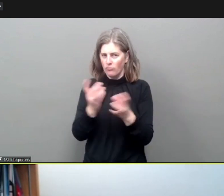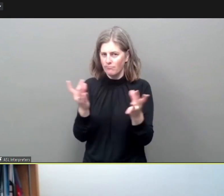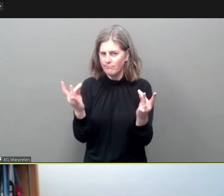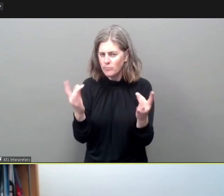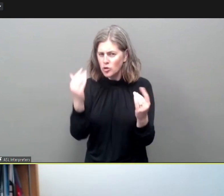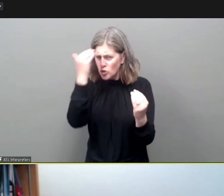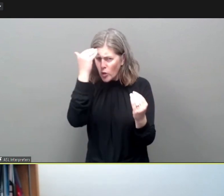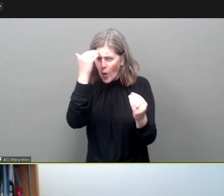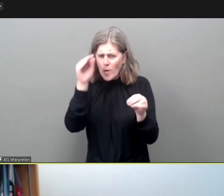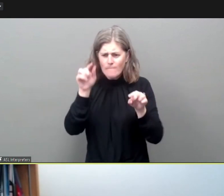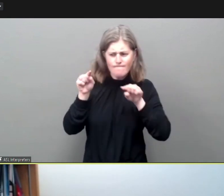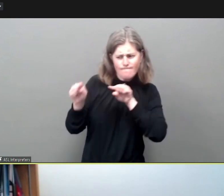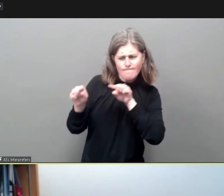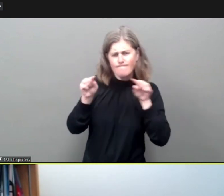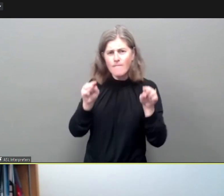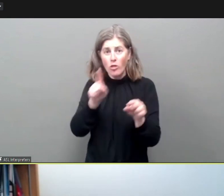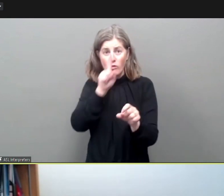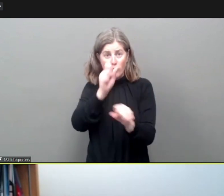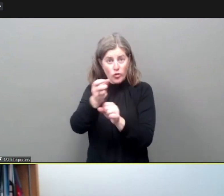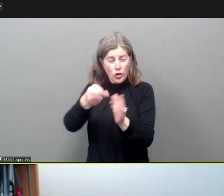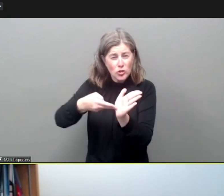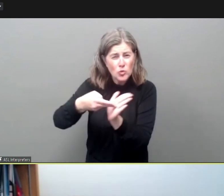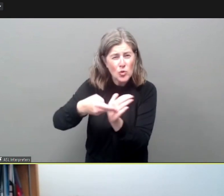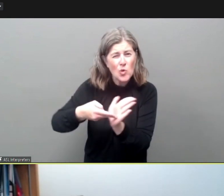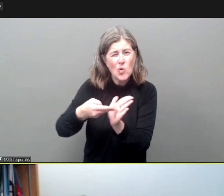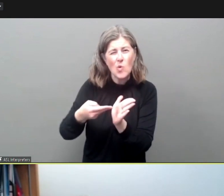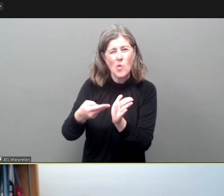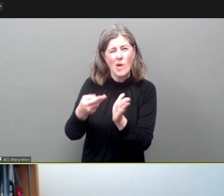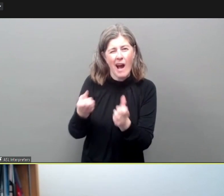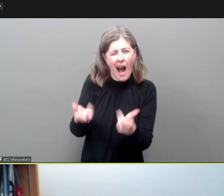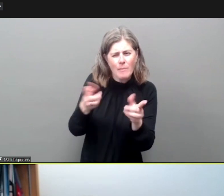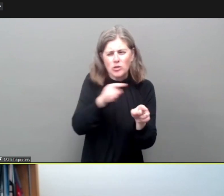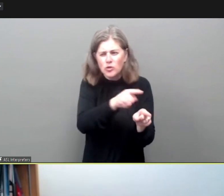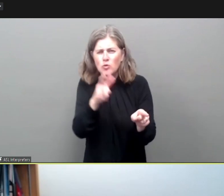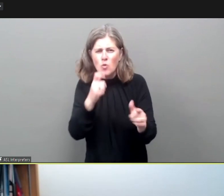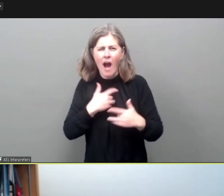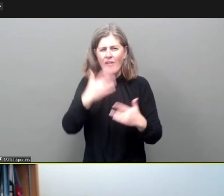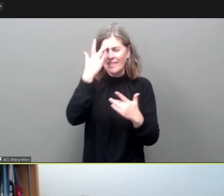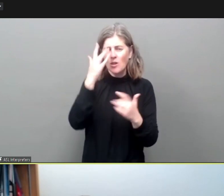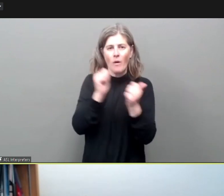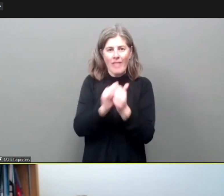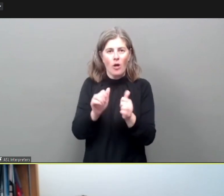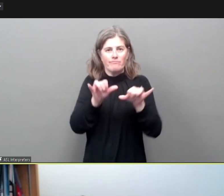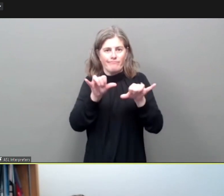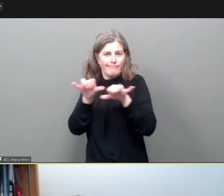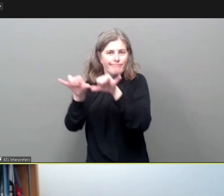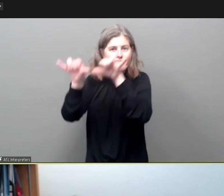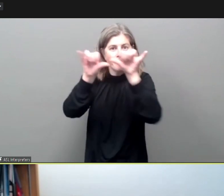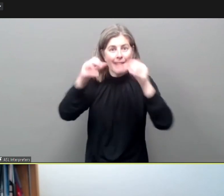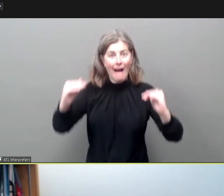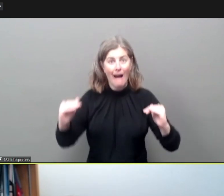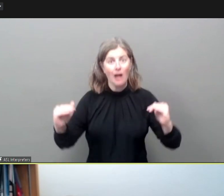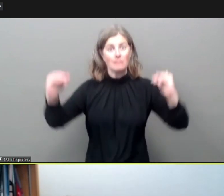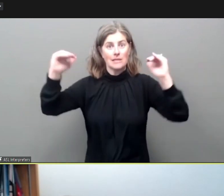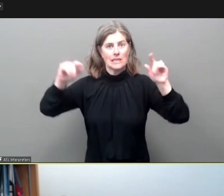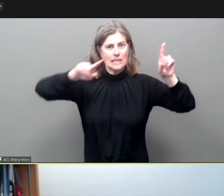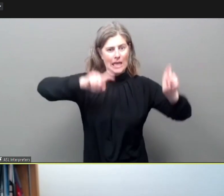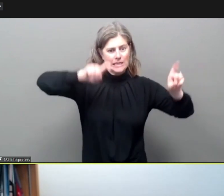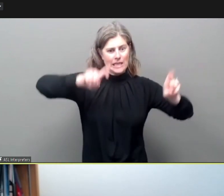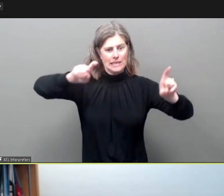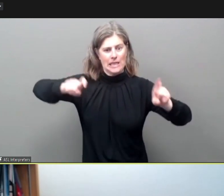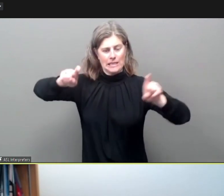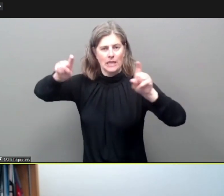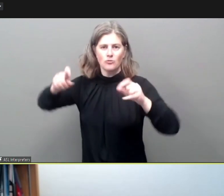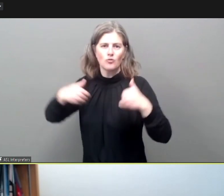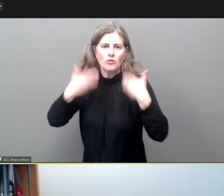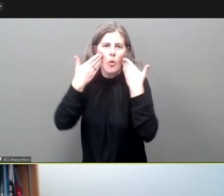know the true burden of disease without significantly high testing levels. The other thing I